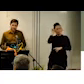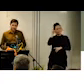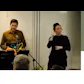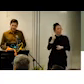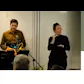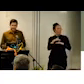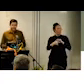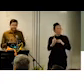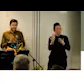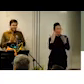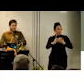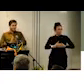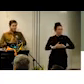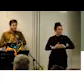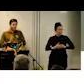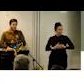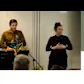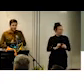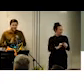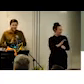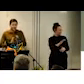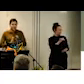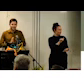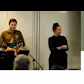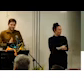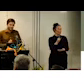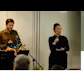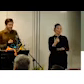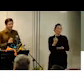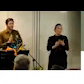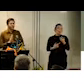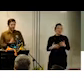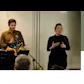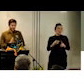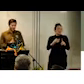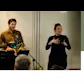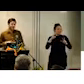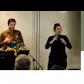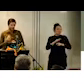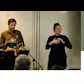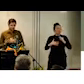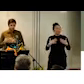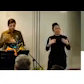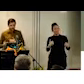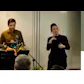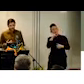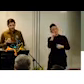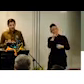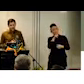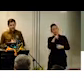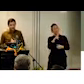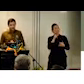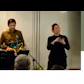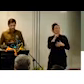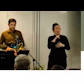overnight. Now, this sounds great. It was only done in healthy young people, and research is ongoing. We're trying to do this, or people are trying to do